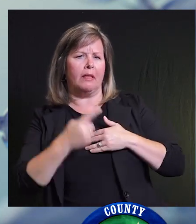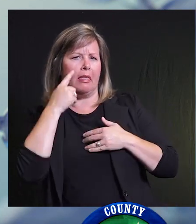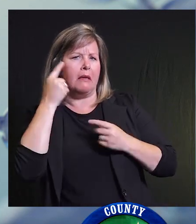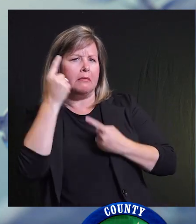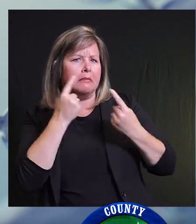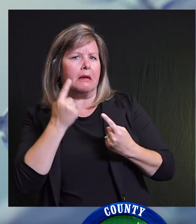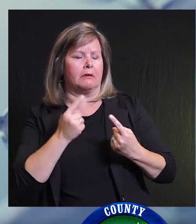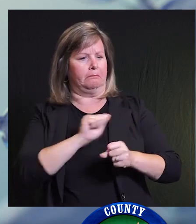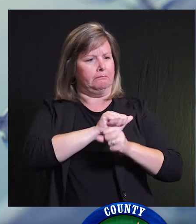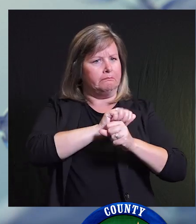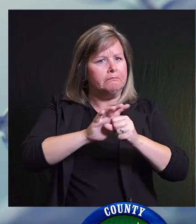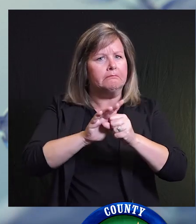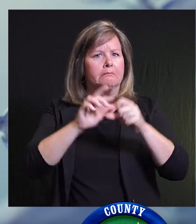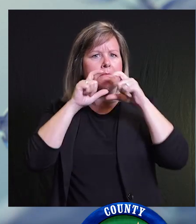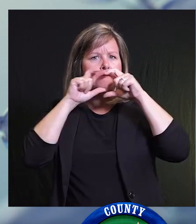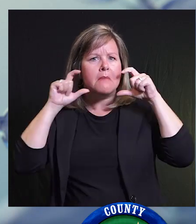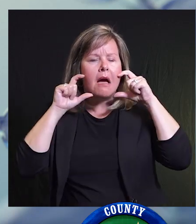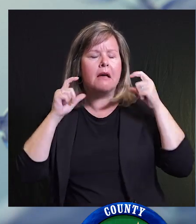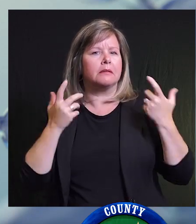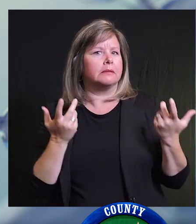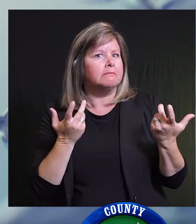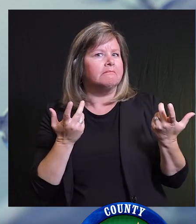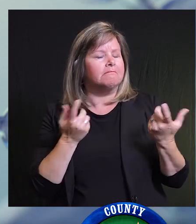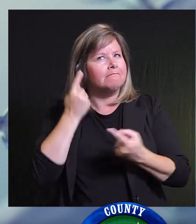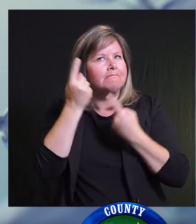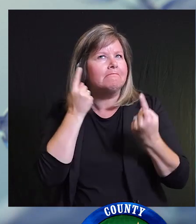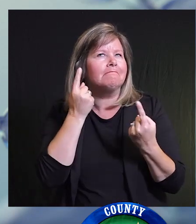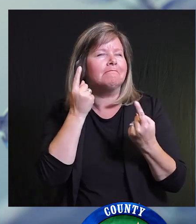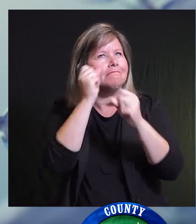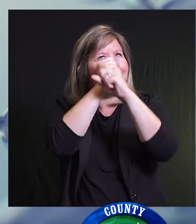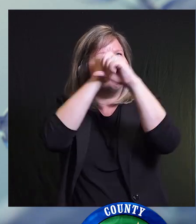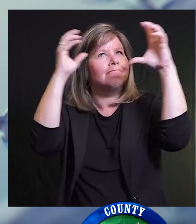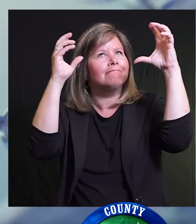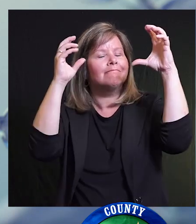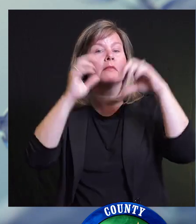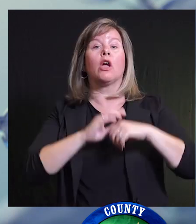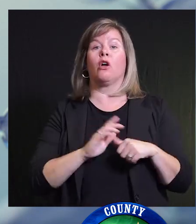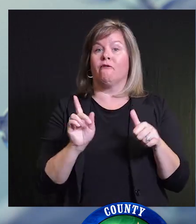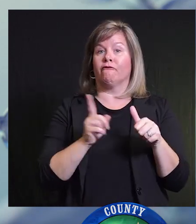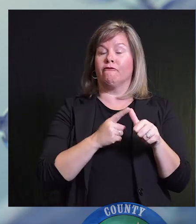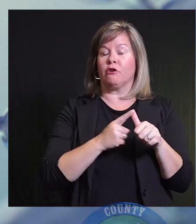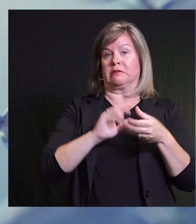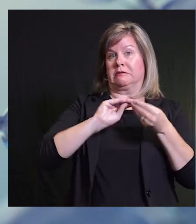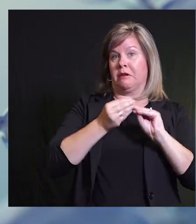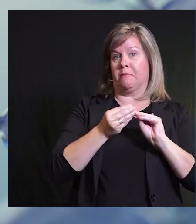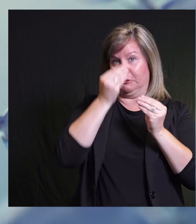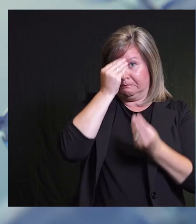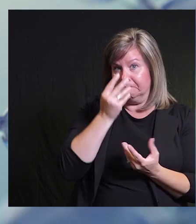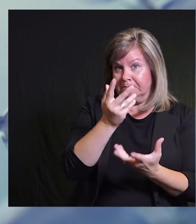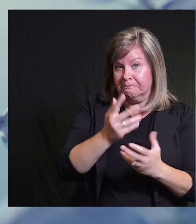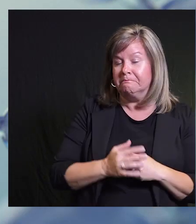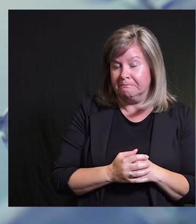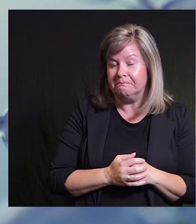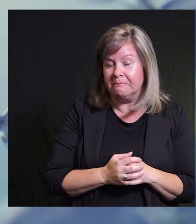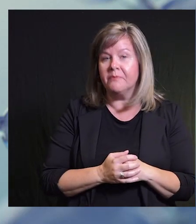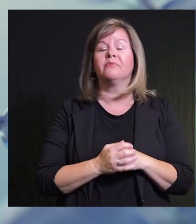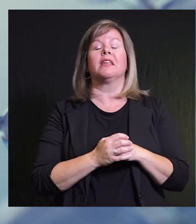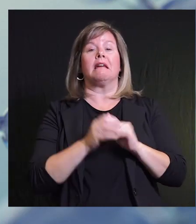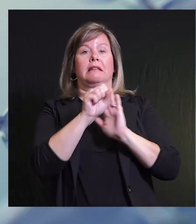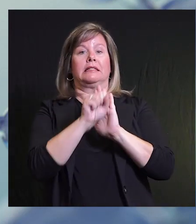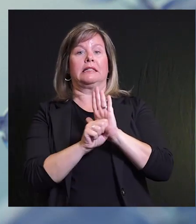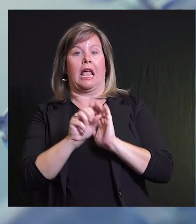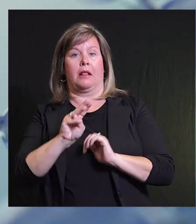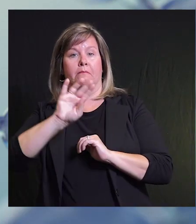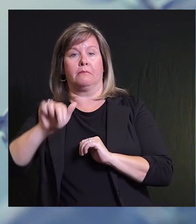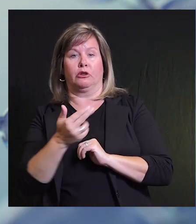of the Kent County Health Department. I'm going to explore that question in just a few moments. But first of all, let's talk about the numbers. Currently, the state of